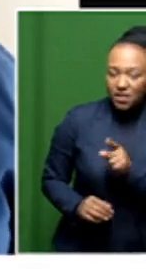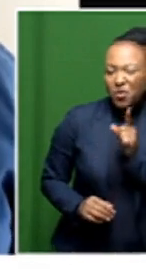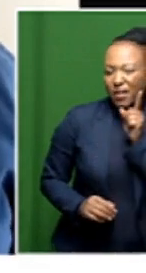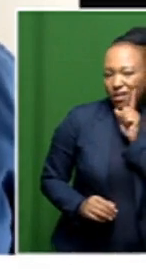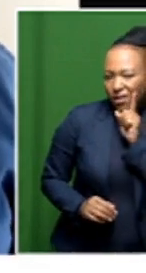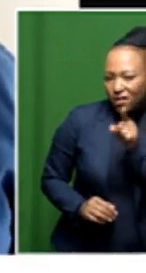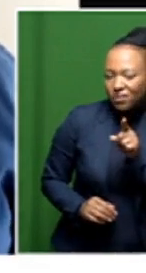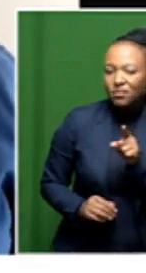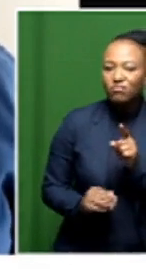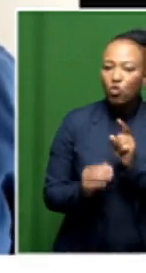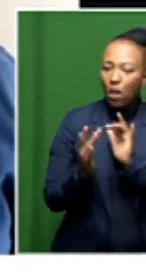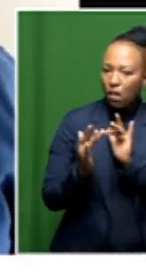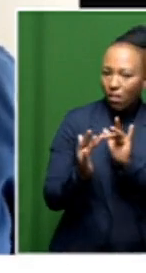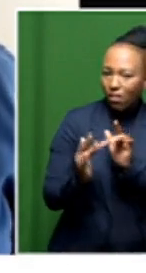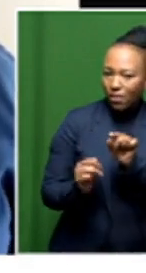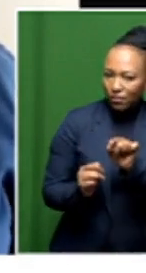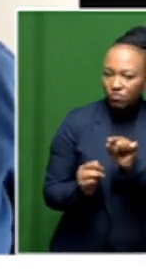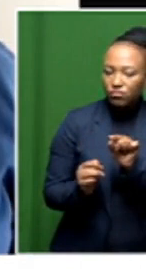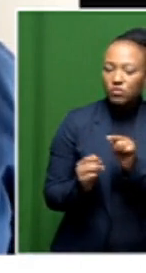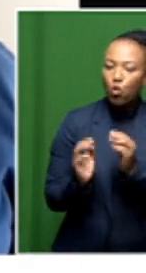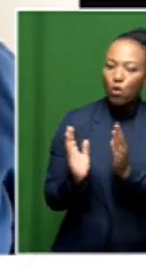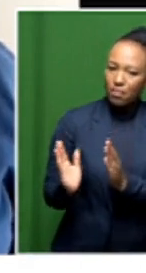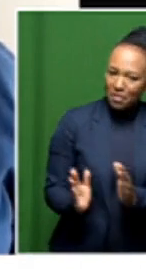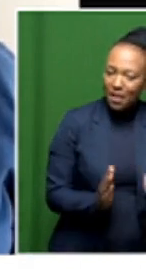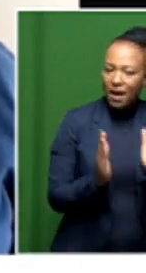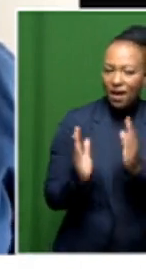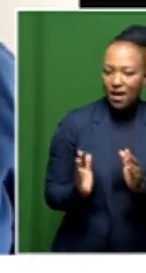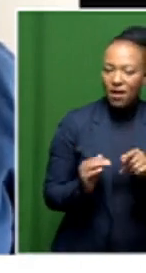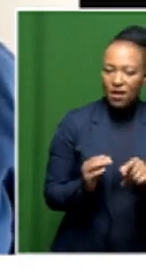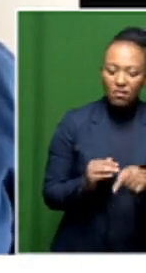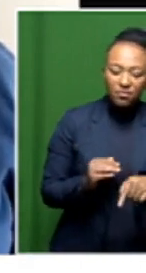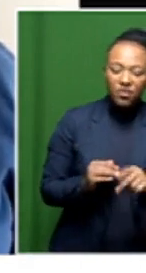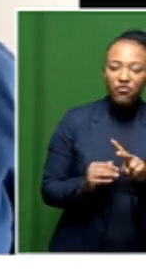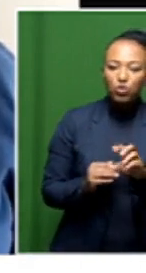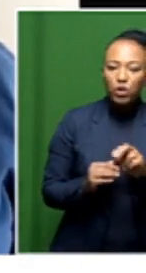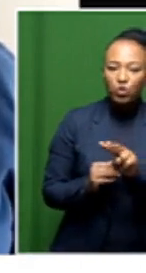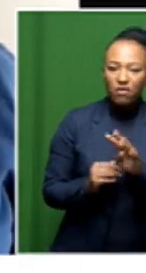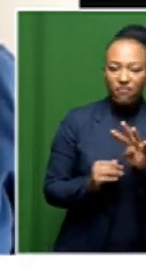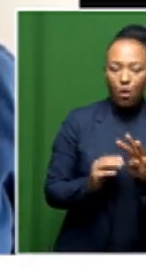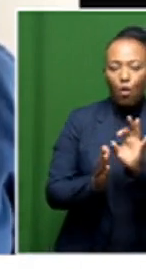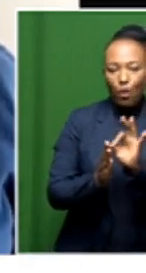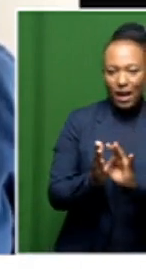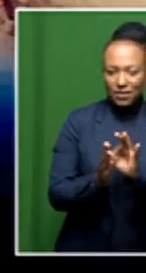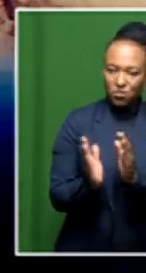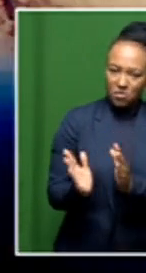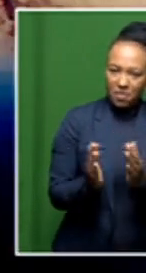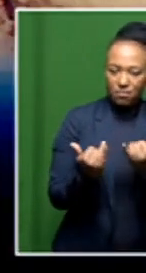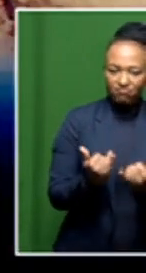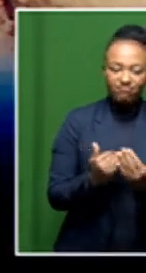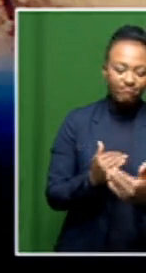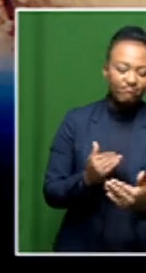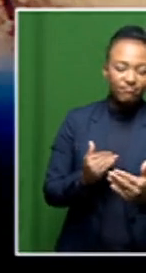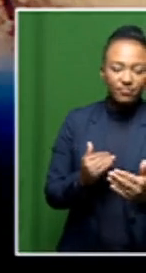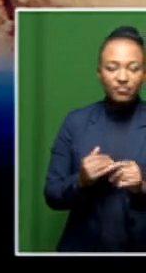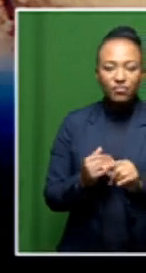checking in, touching base with you as we prepare and go towards the 2024 elections. That would be